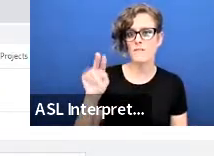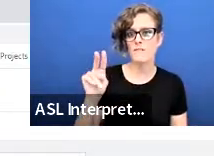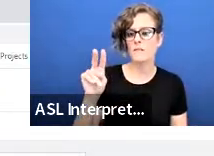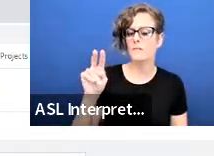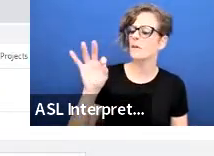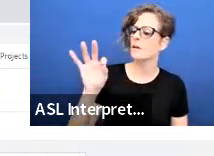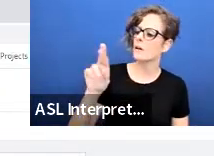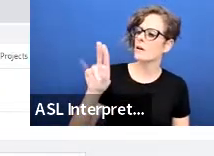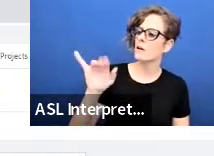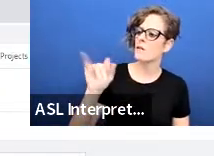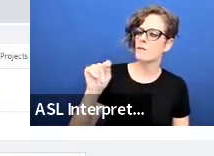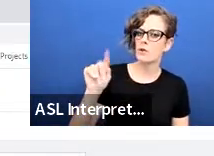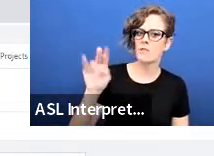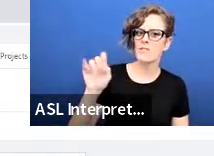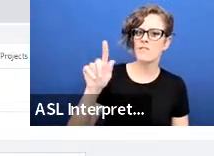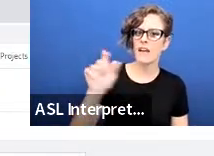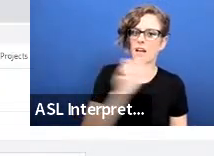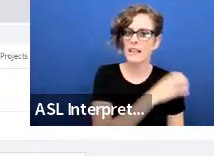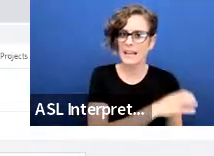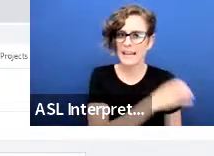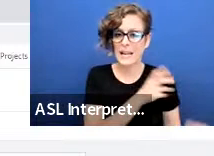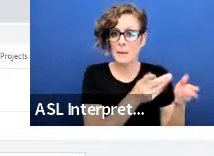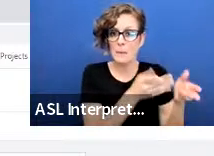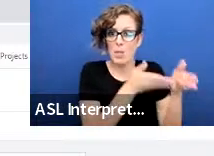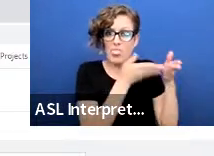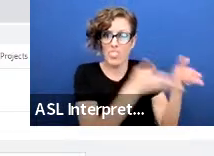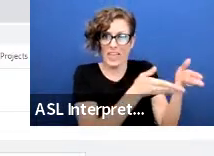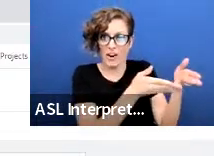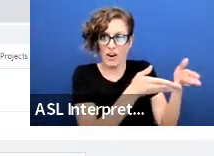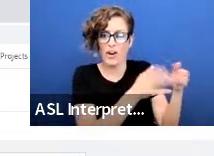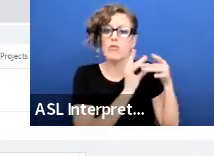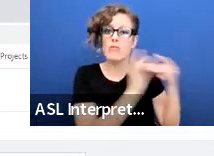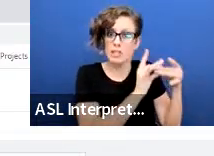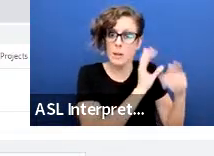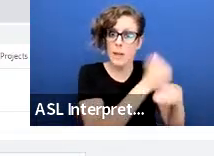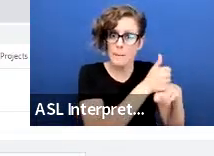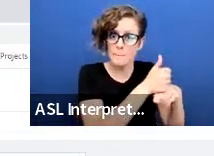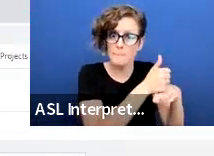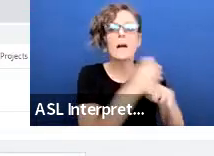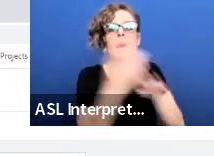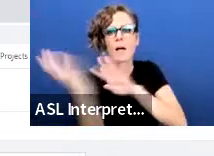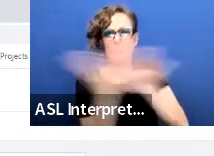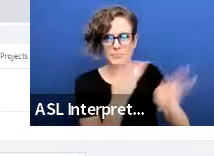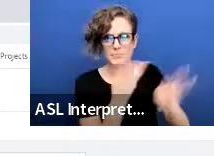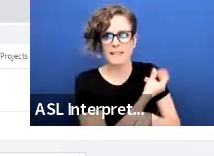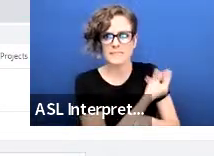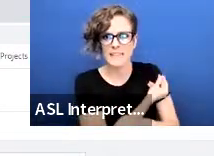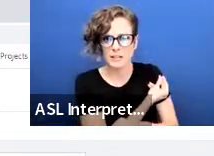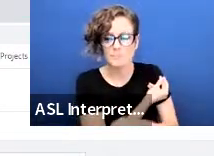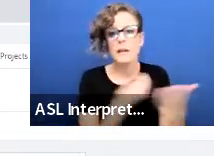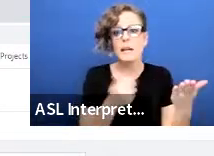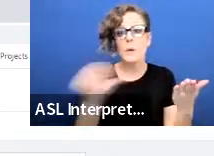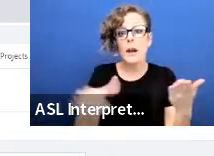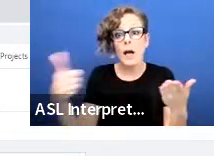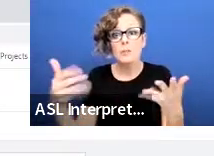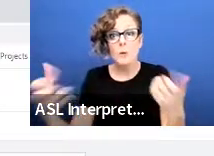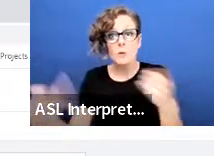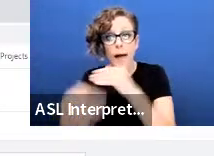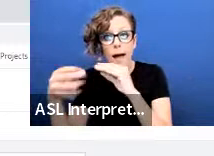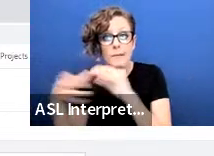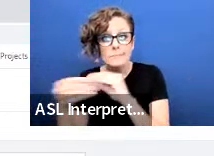So does anybody have anything to add to this question? What approaches to COVID vaccination efforts should be continued?